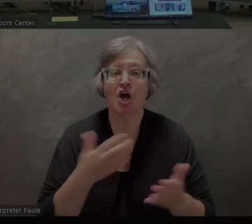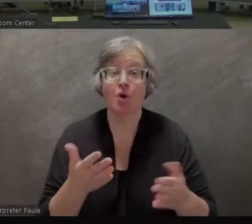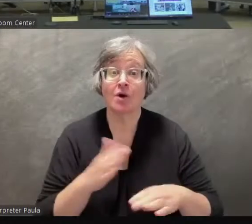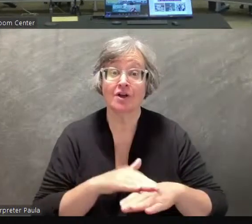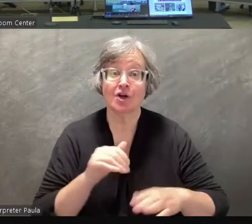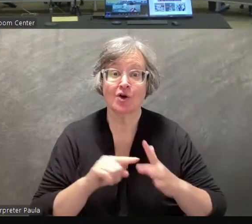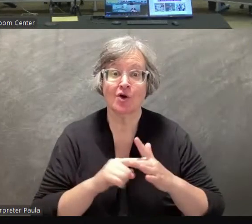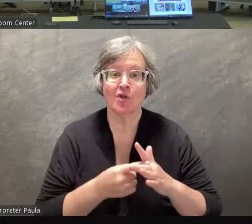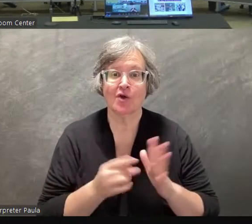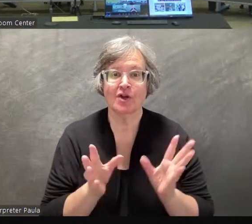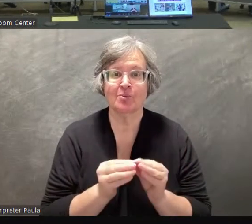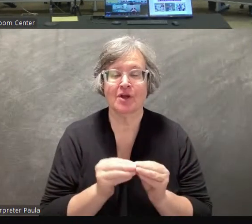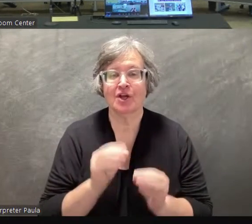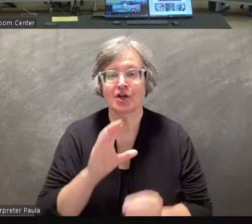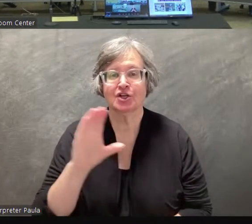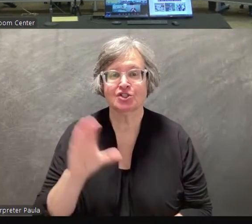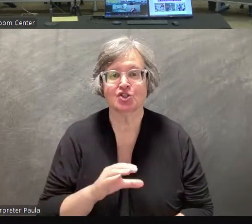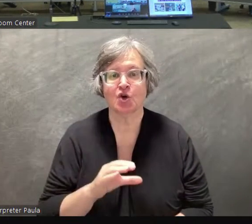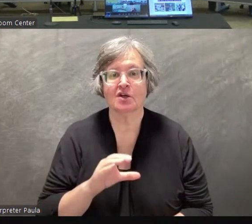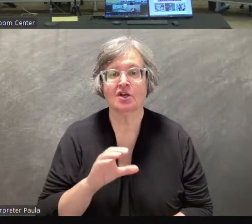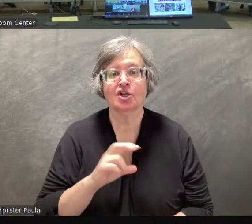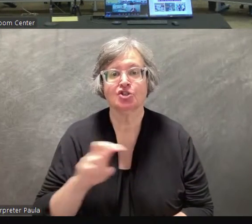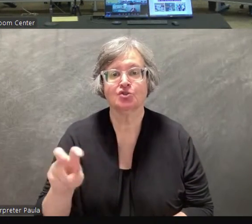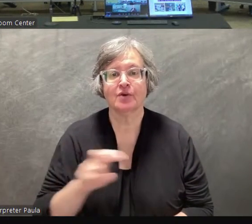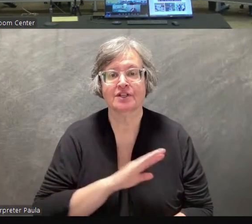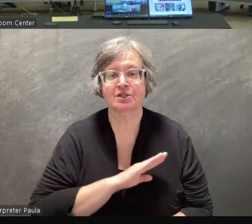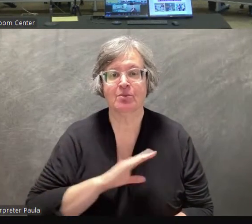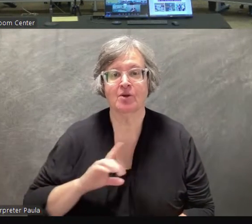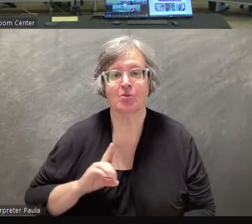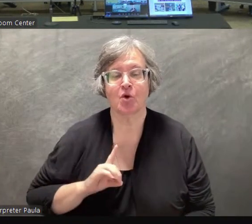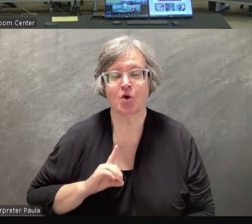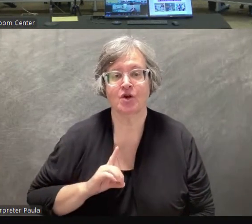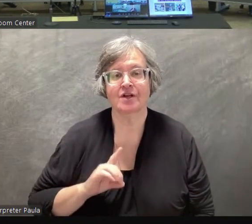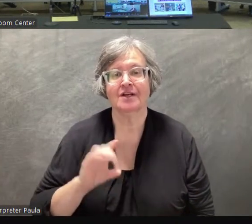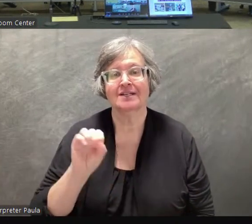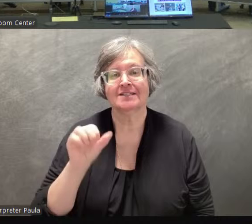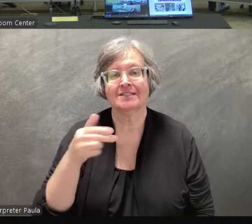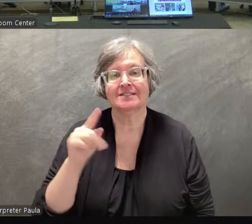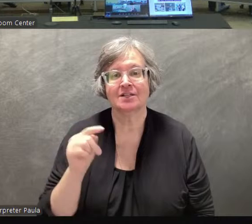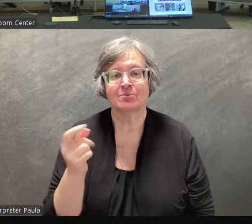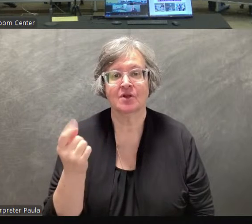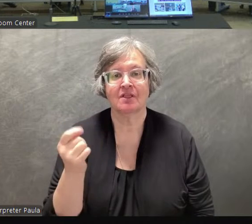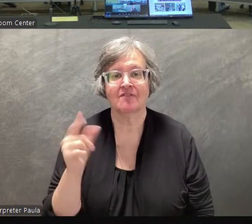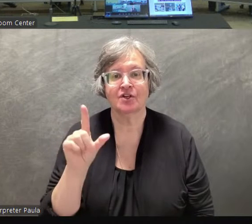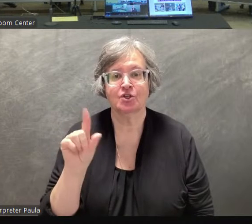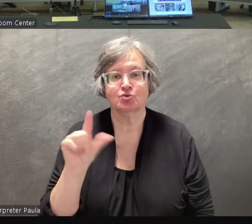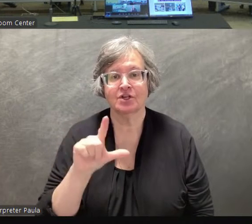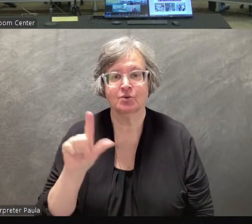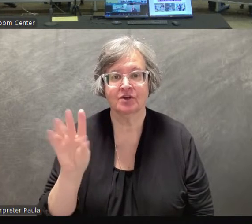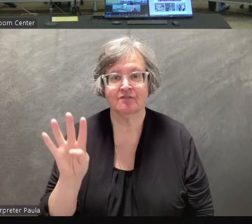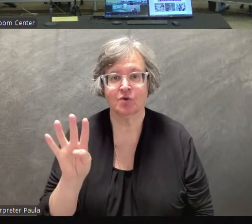To order the meeting of the Chicago Transit Board for September 11th, 2024.